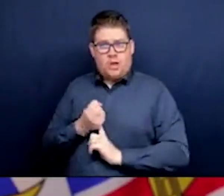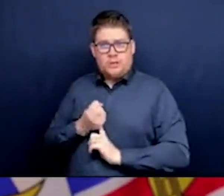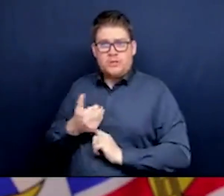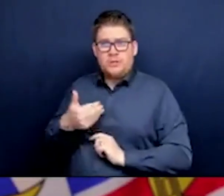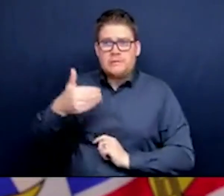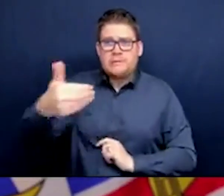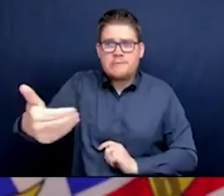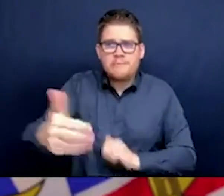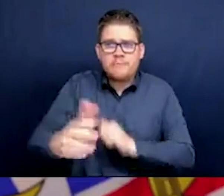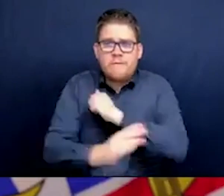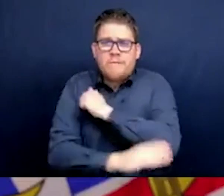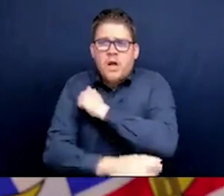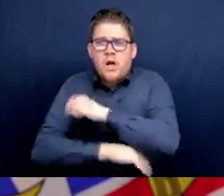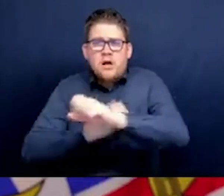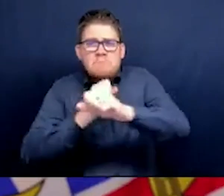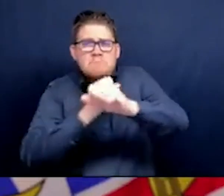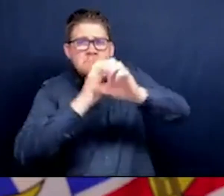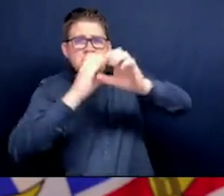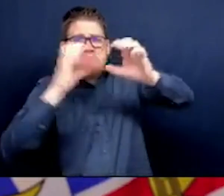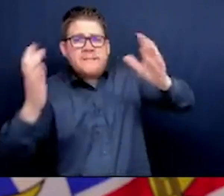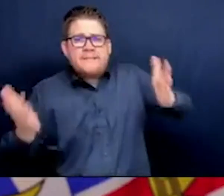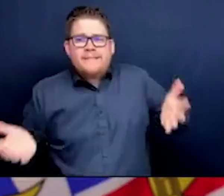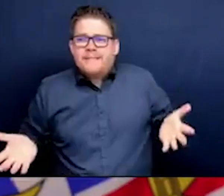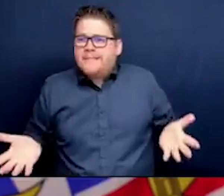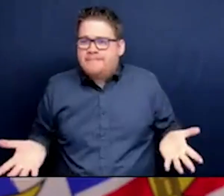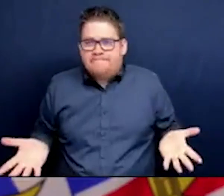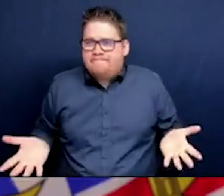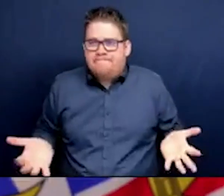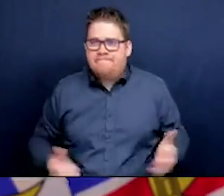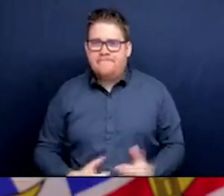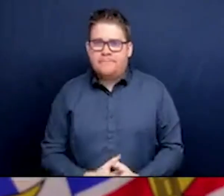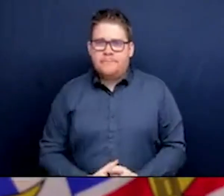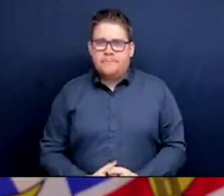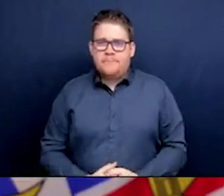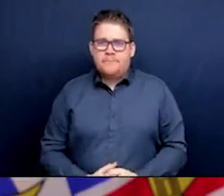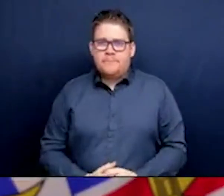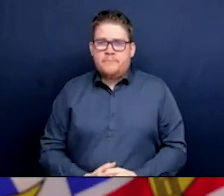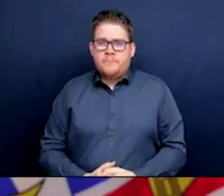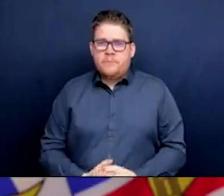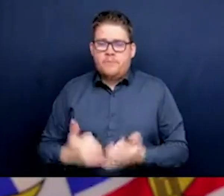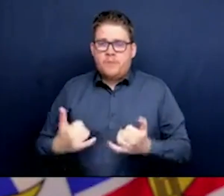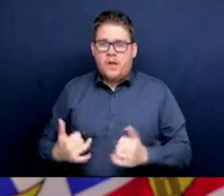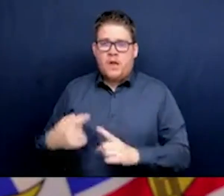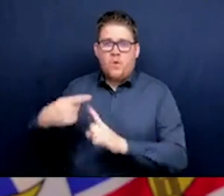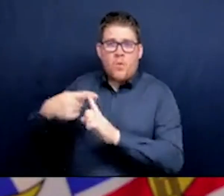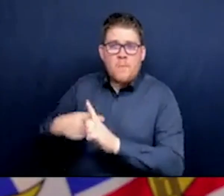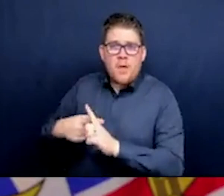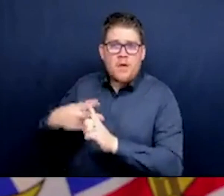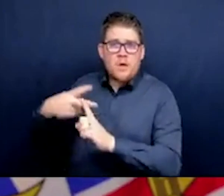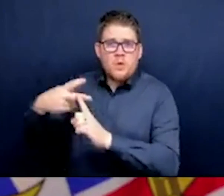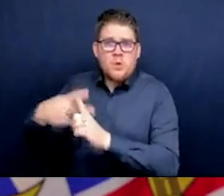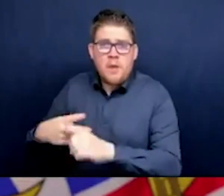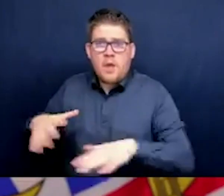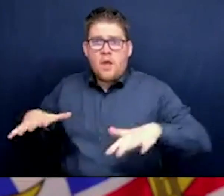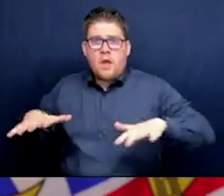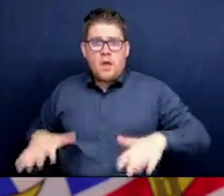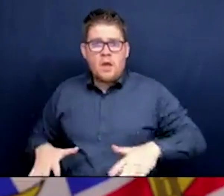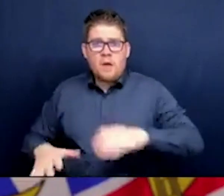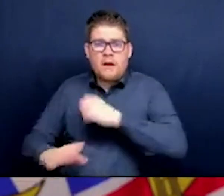demographics and our immunity levels here when we get into the next respiratory season in the fall. We will need to